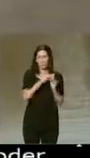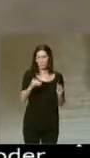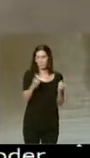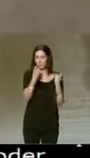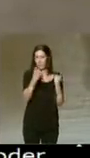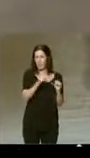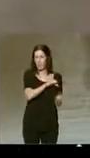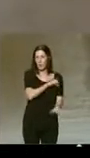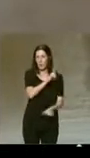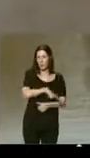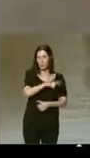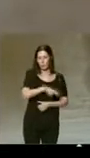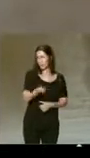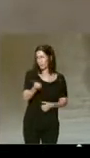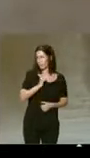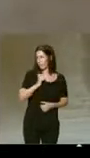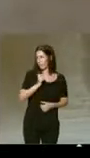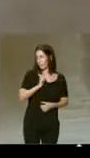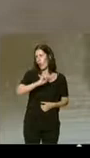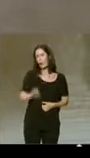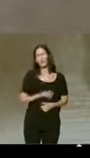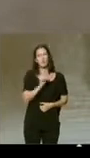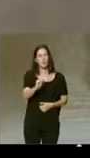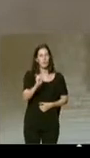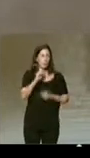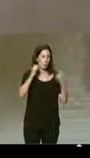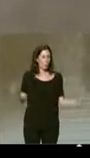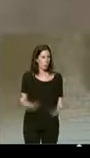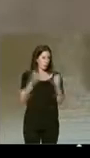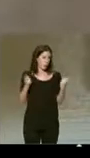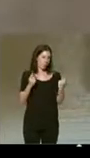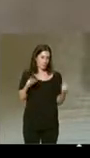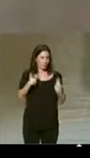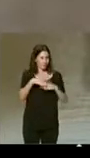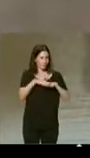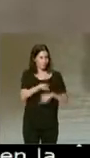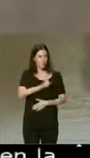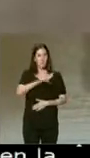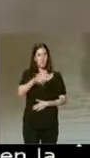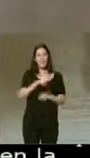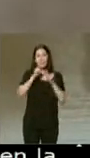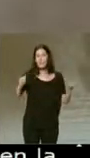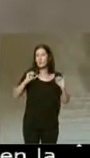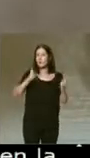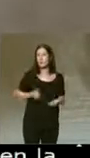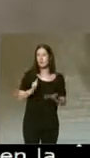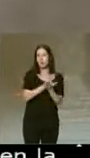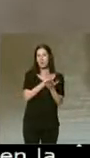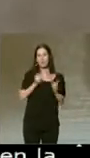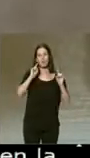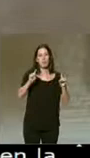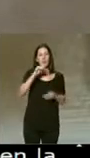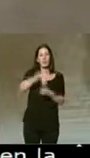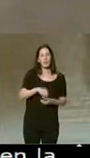come to a successful end. But this is something that they don't teach to us at in the universities. And I take this chance to advertise